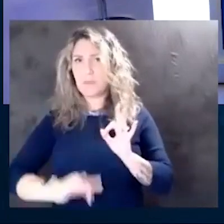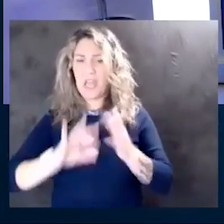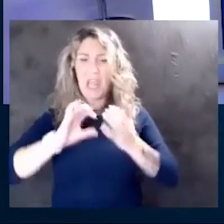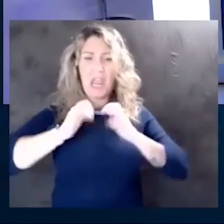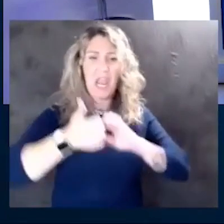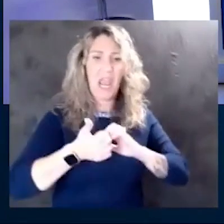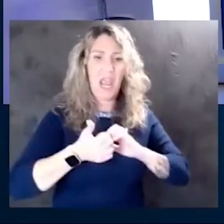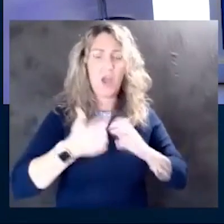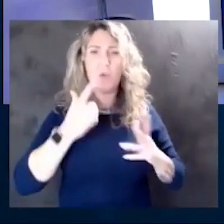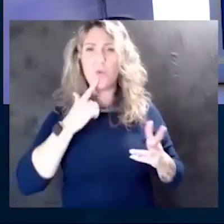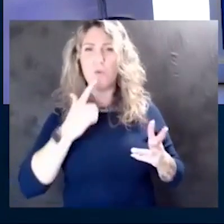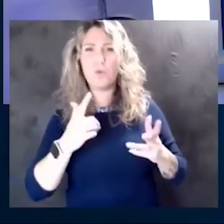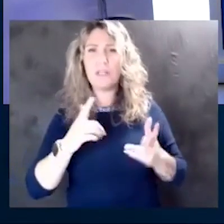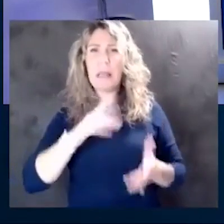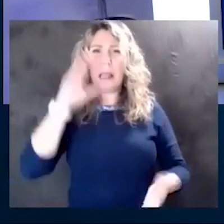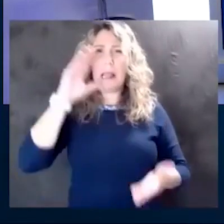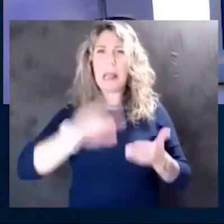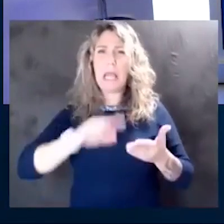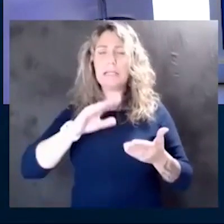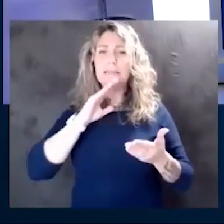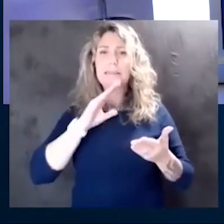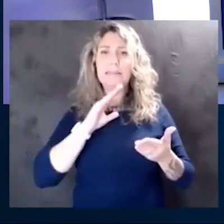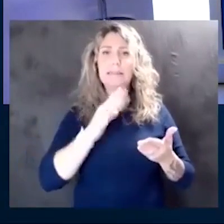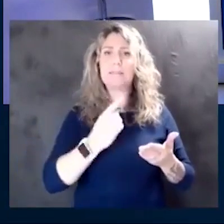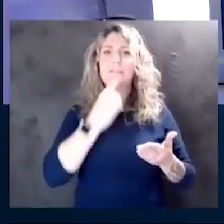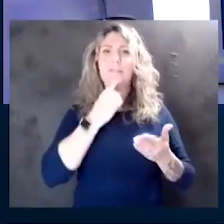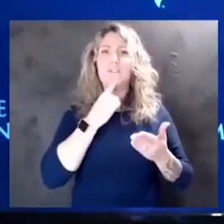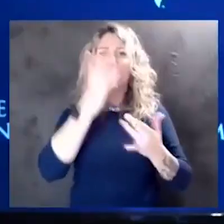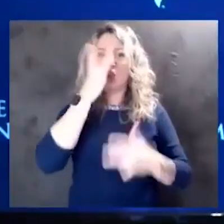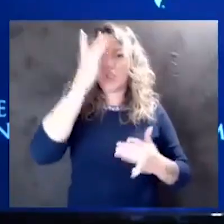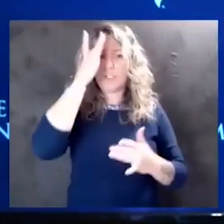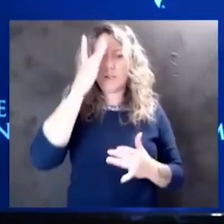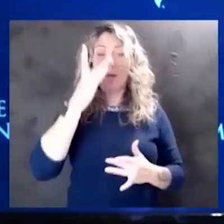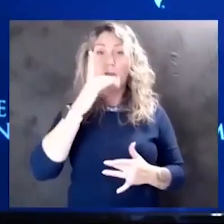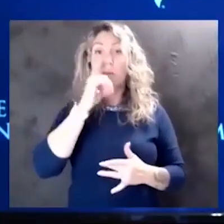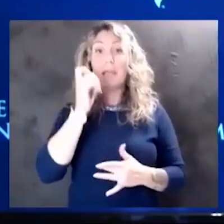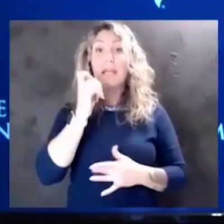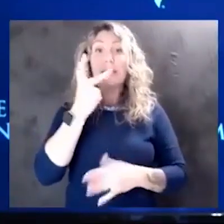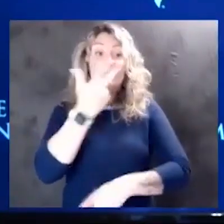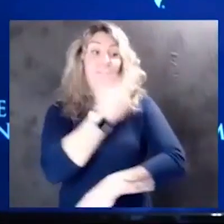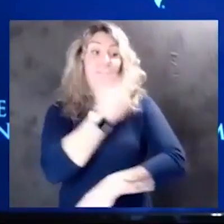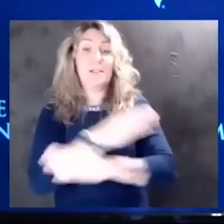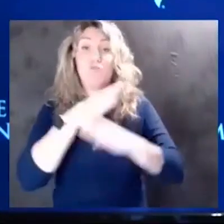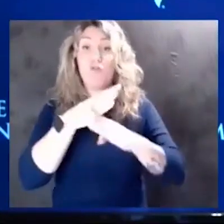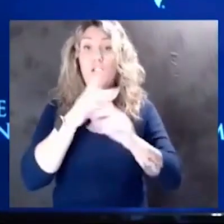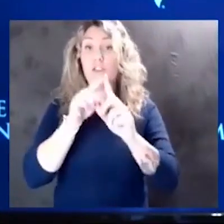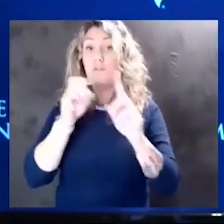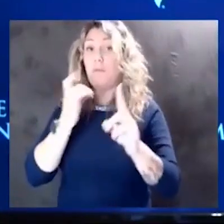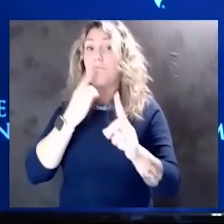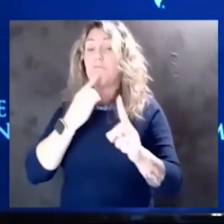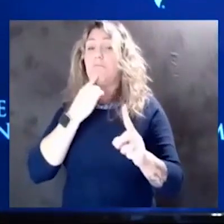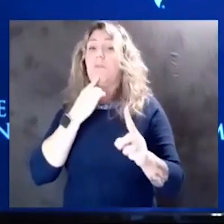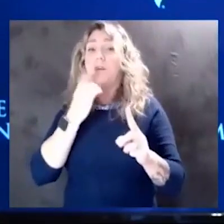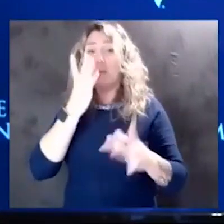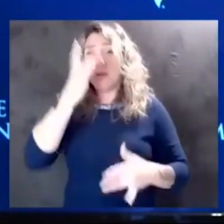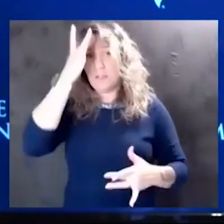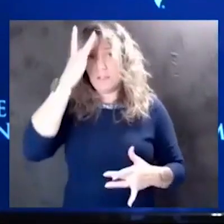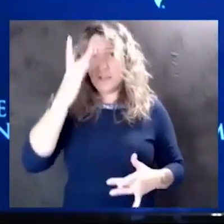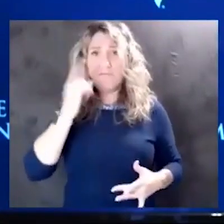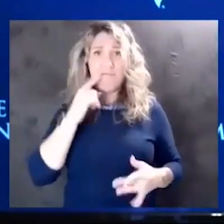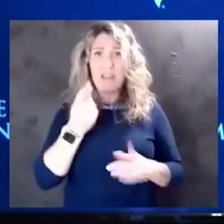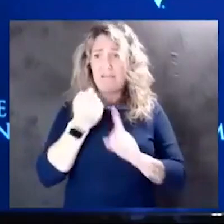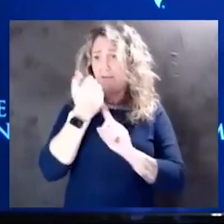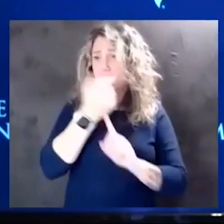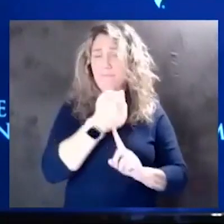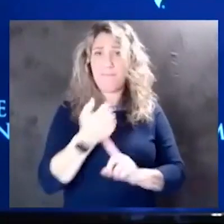severe disease? Because the vaccine prevents from less severe disease by it allows you to eliminate and get rid of the virus